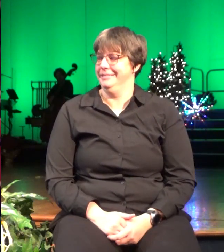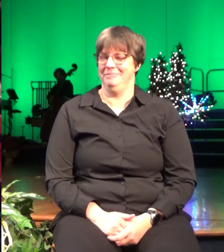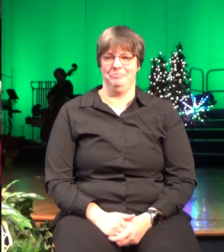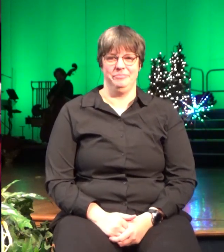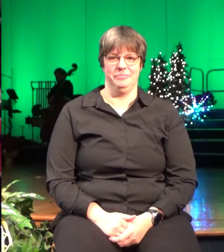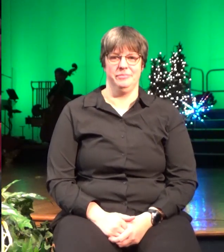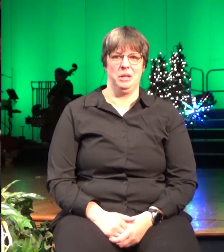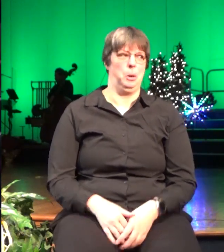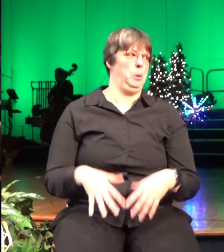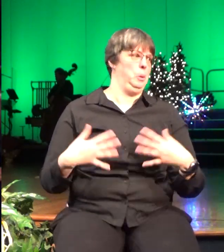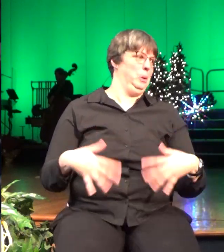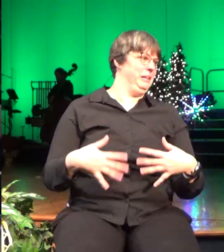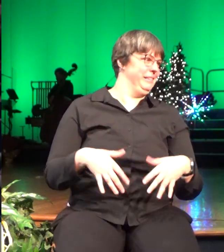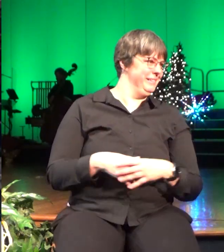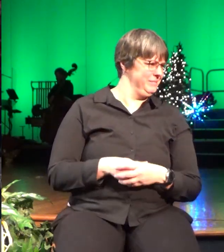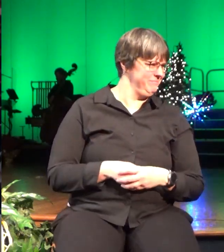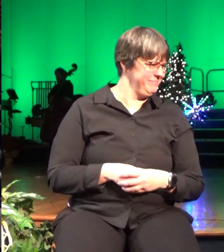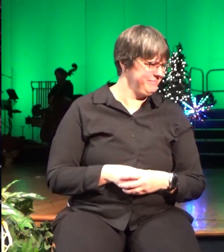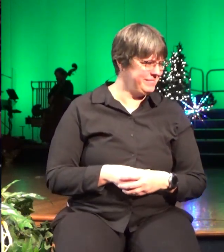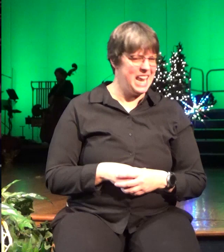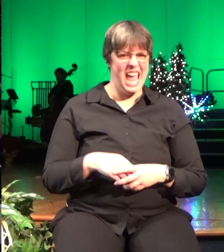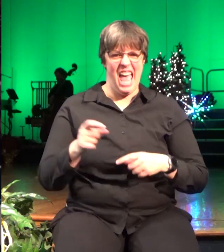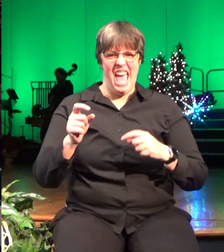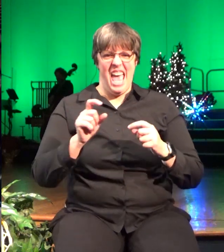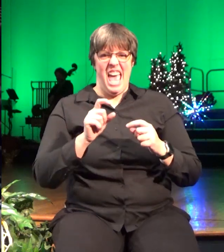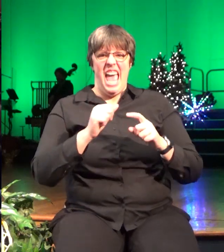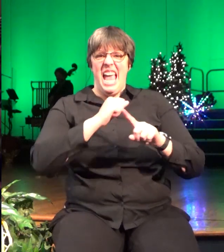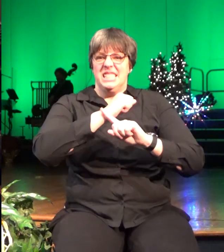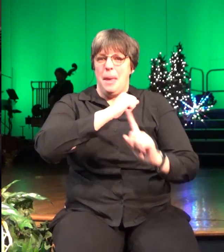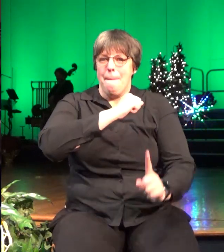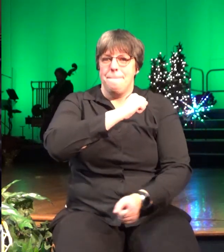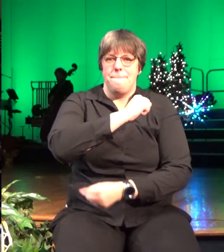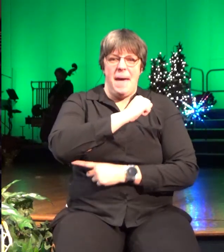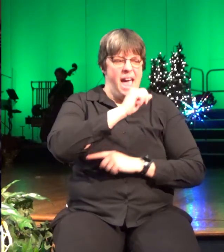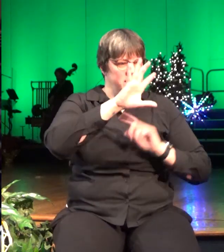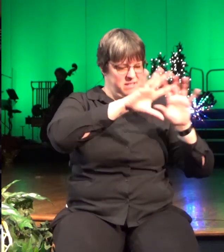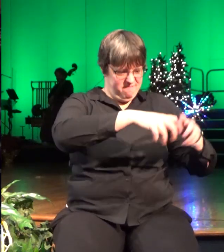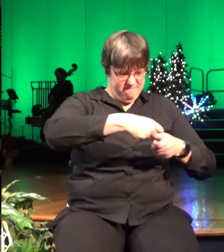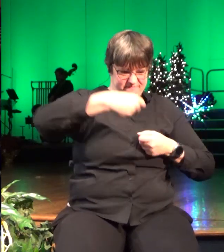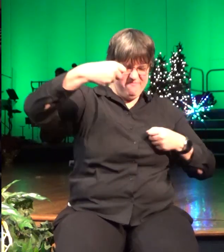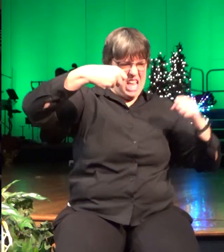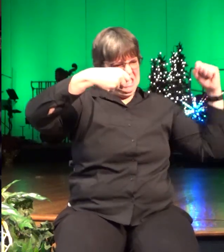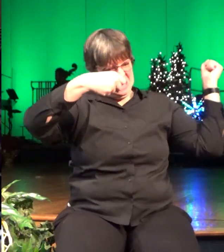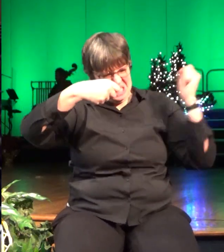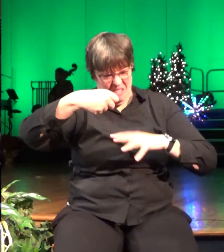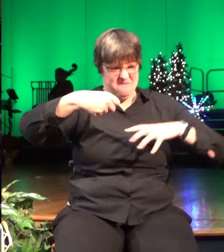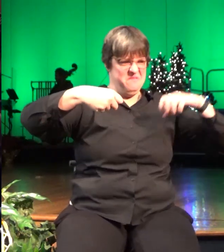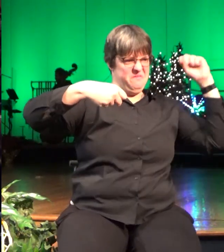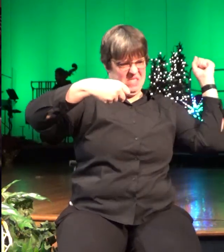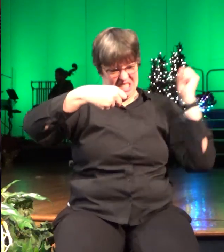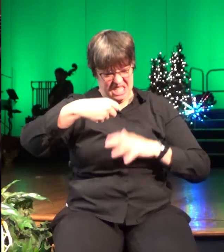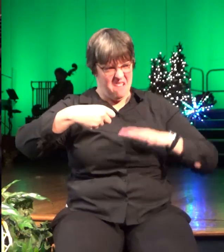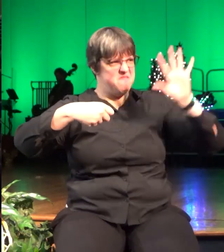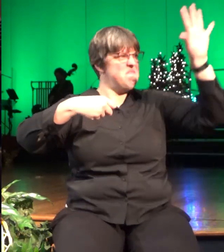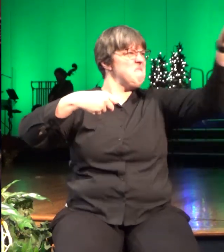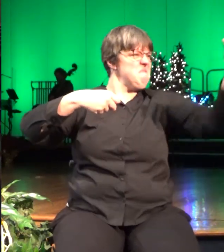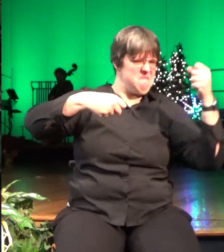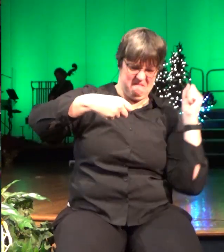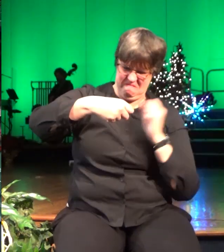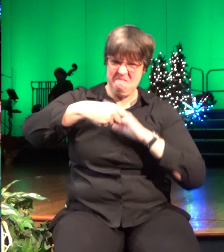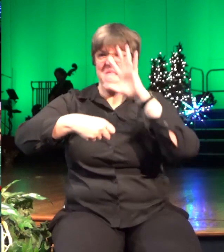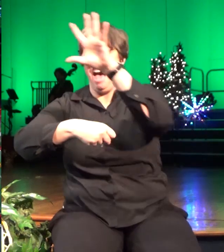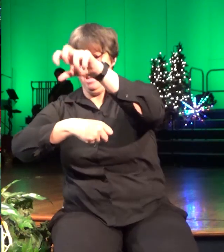Oh my goodness. He stuffed his bags full, everything taken, even the Christmas tree